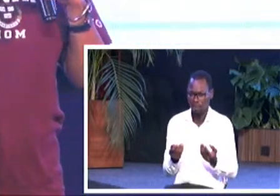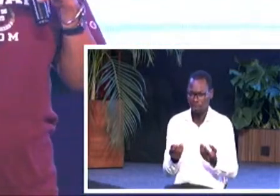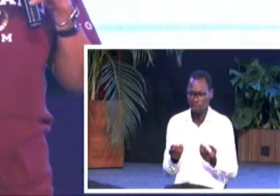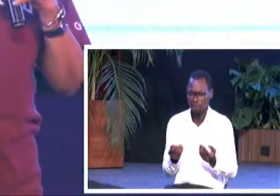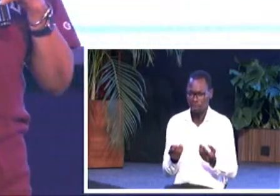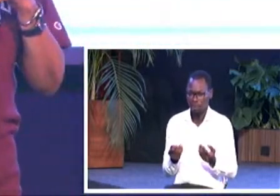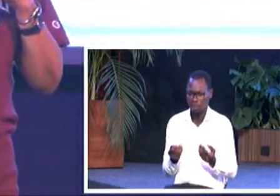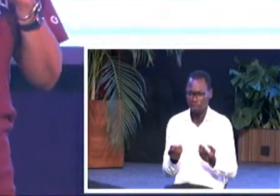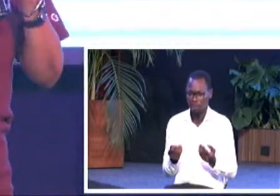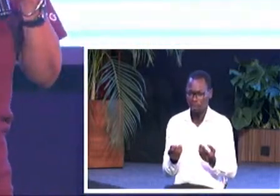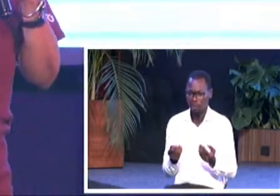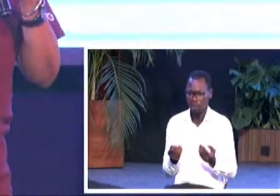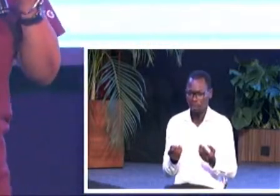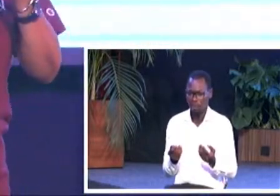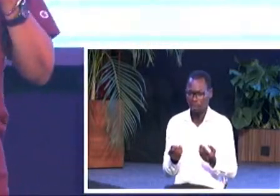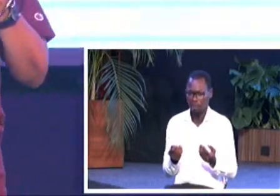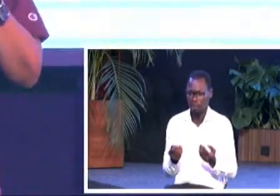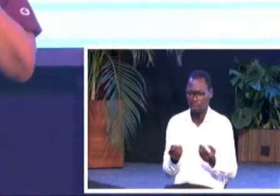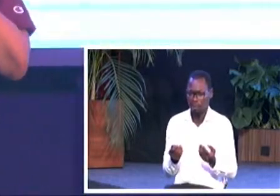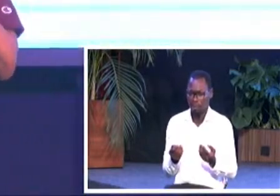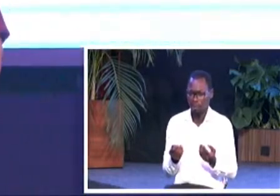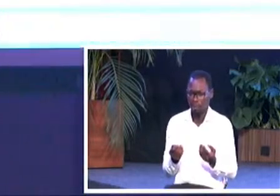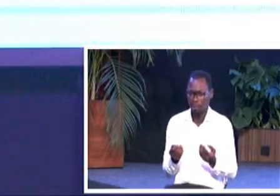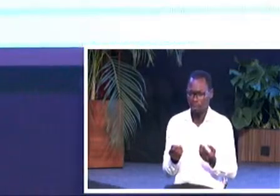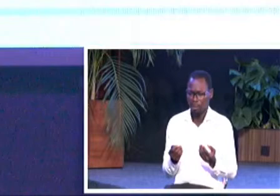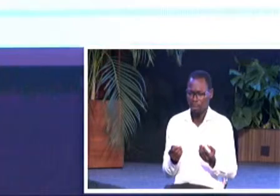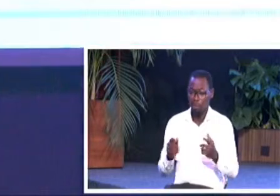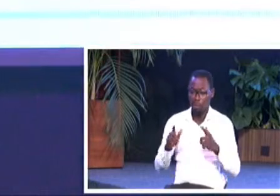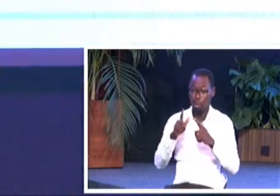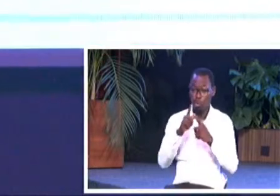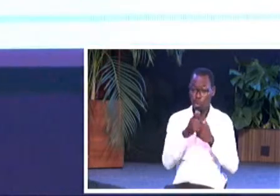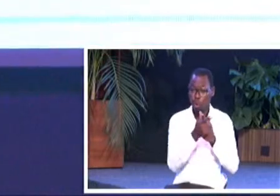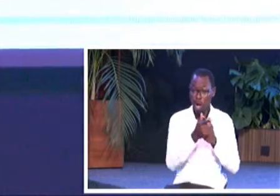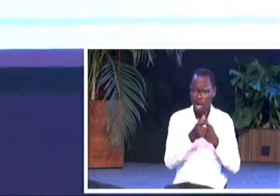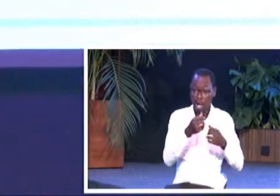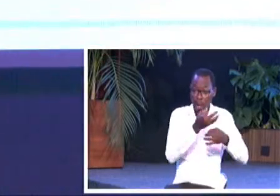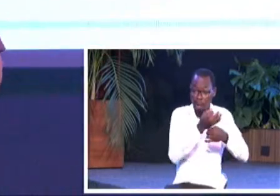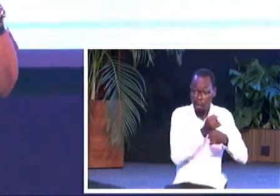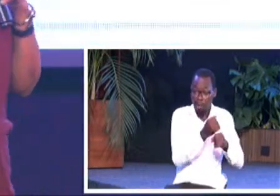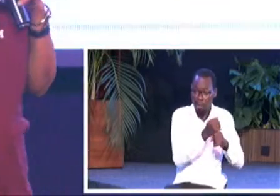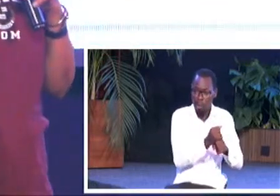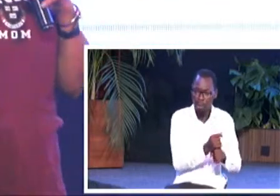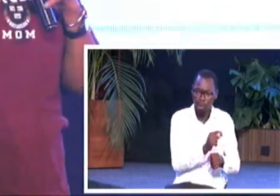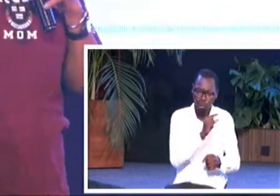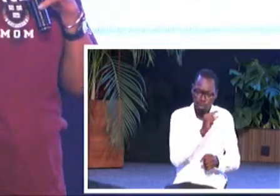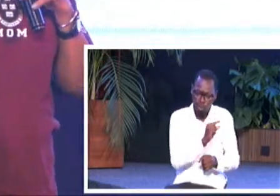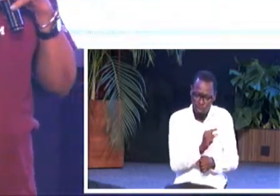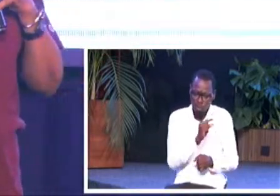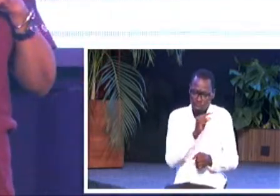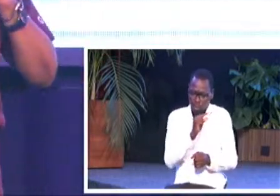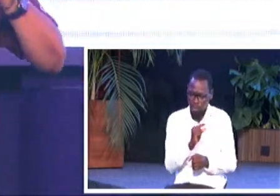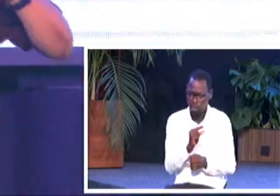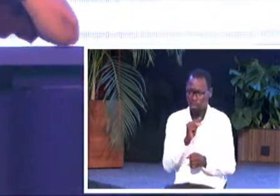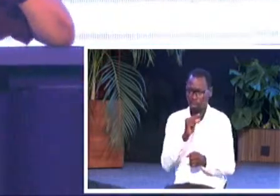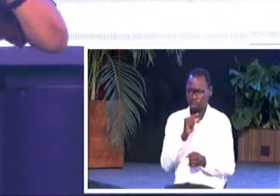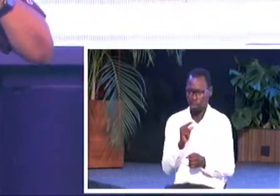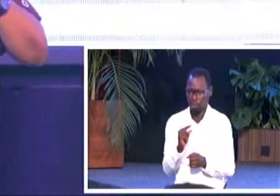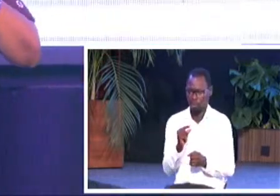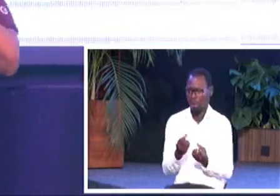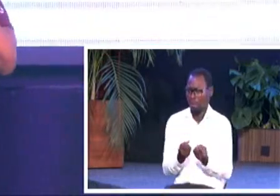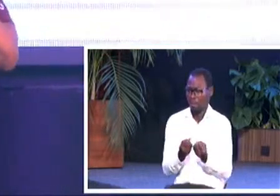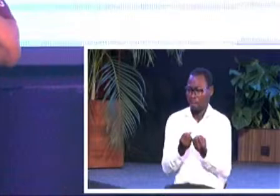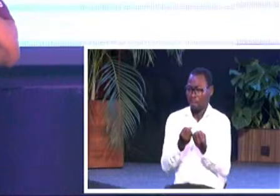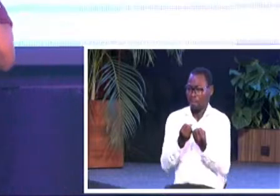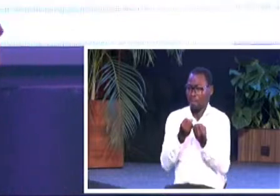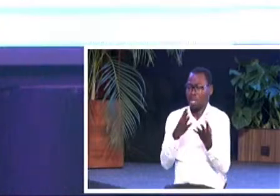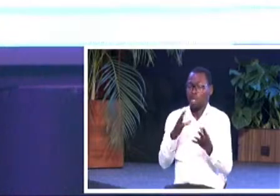at the moment is small, small, small. We have lots of old men,